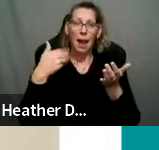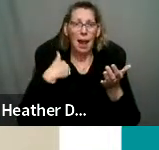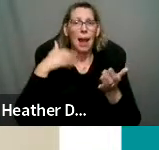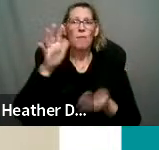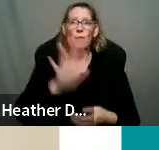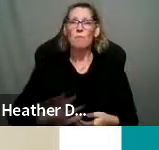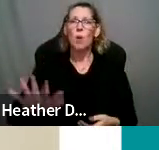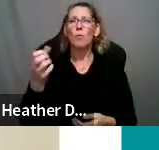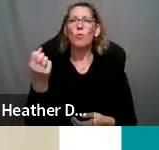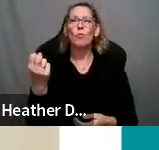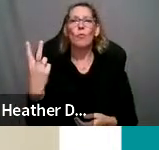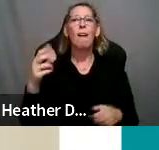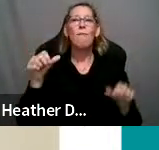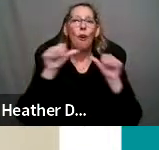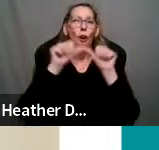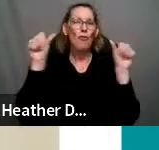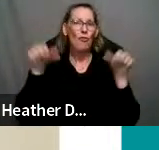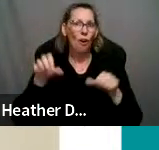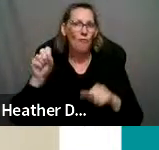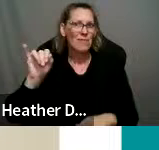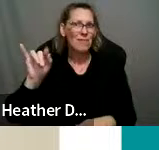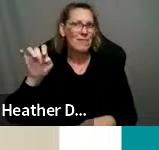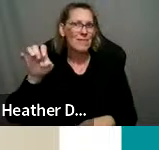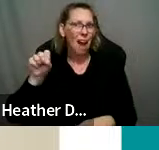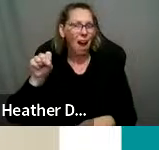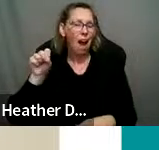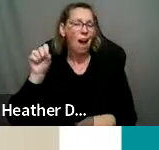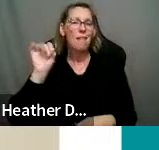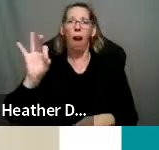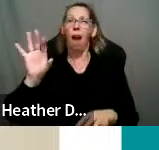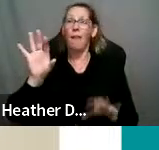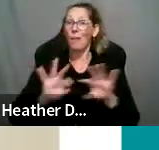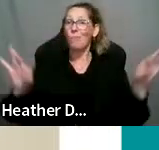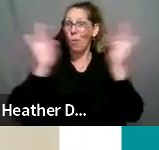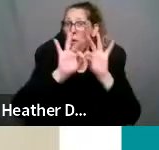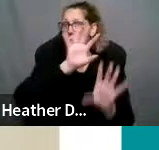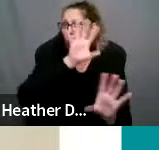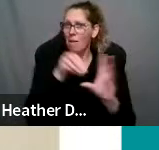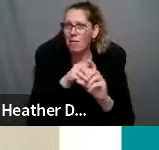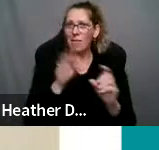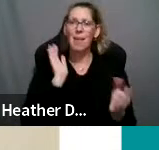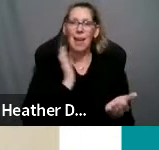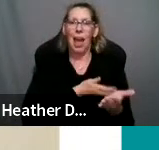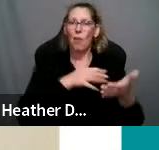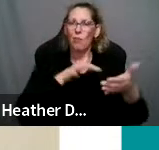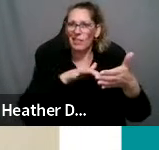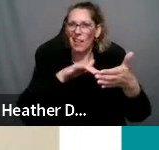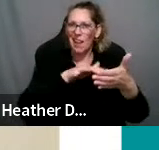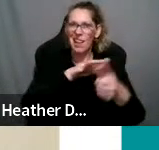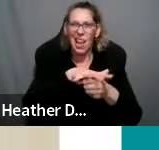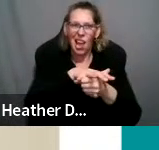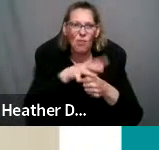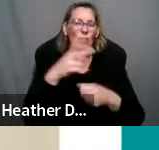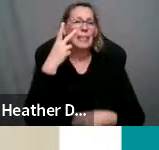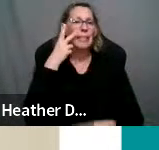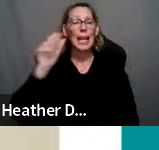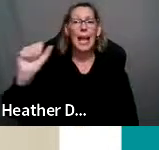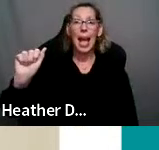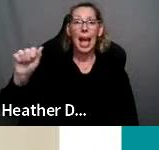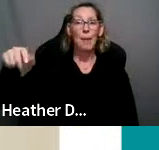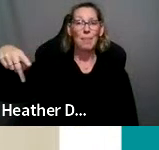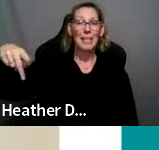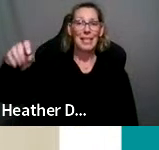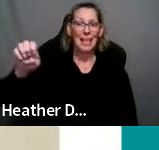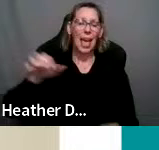approximately 12 archaeological sites of importance within our study area. You see the term APE, that stands for